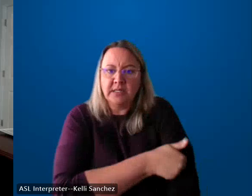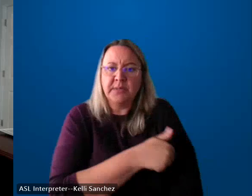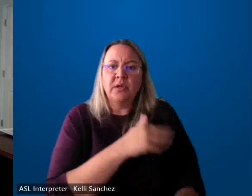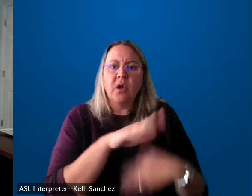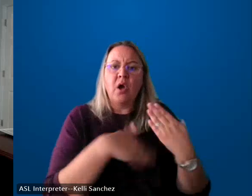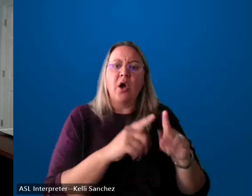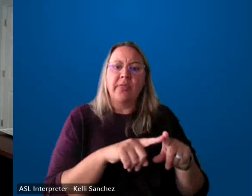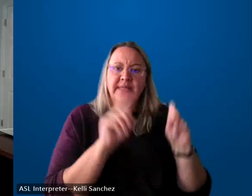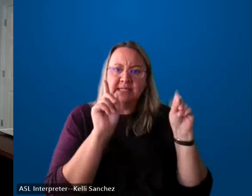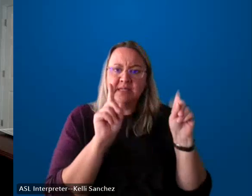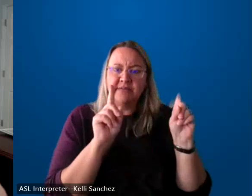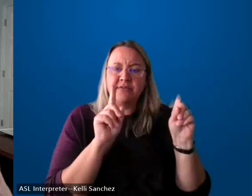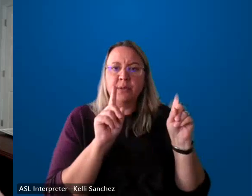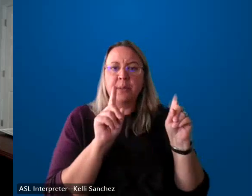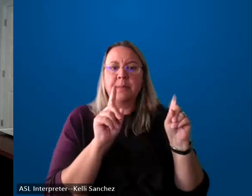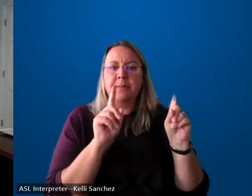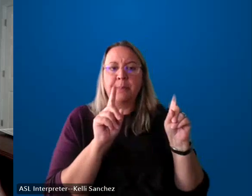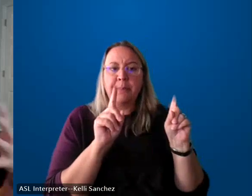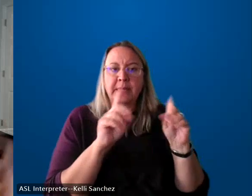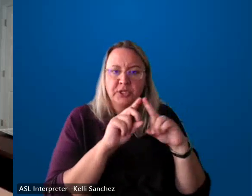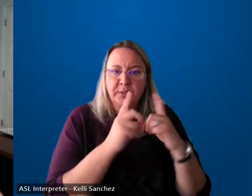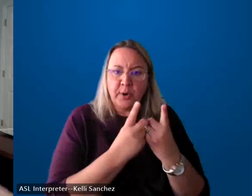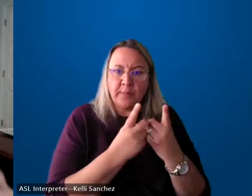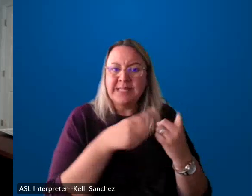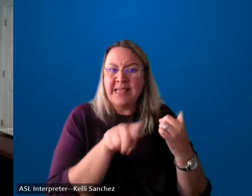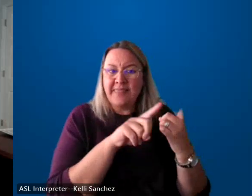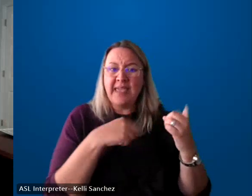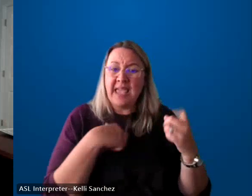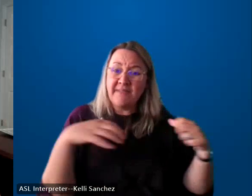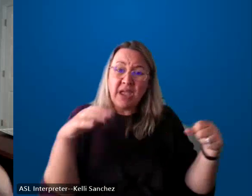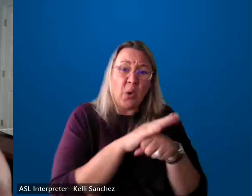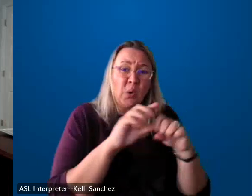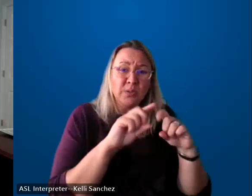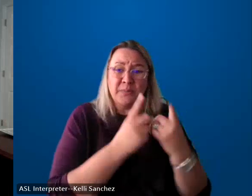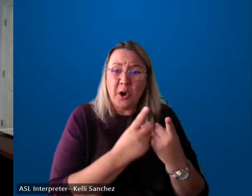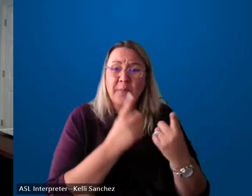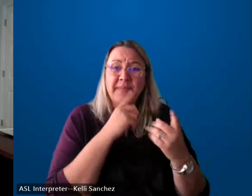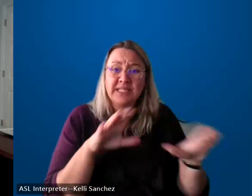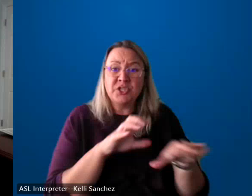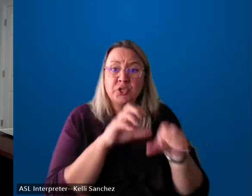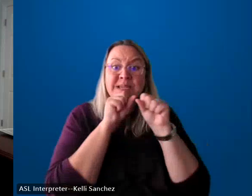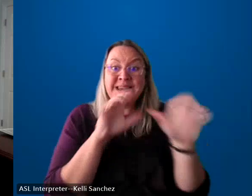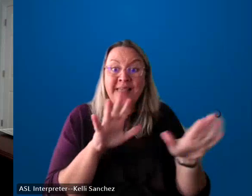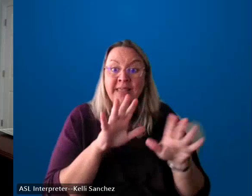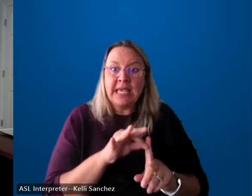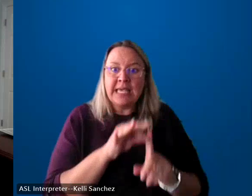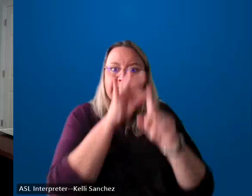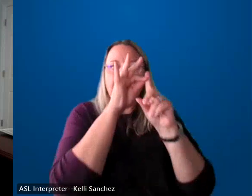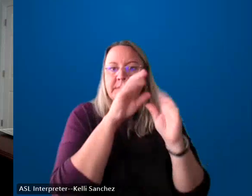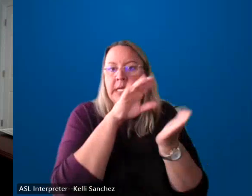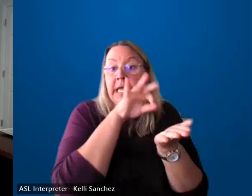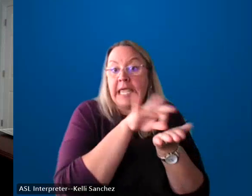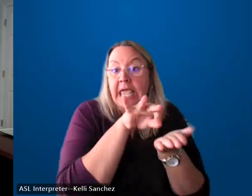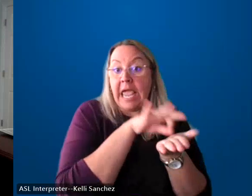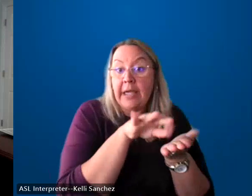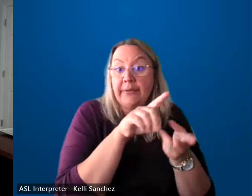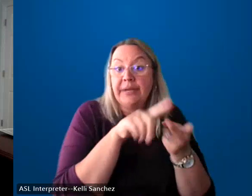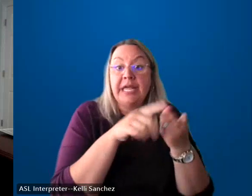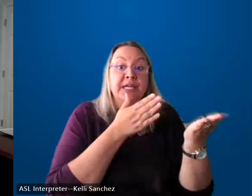different departments, right? Like they have a whole department that's doing nothing but accounting and